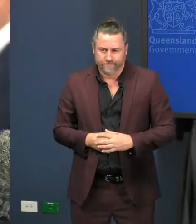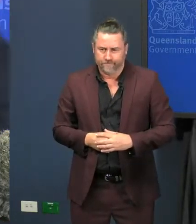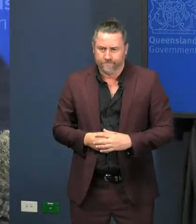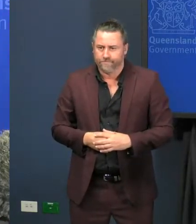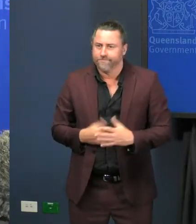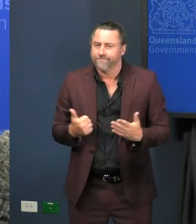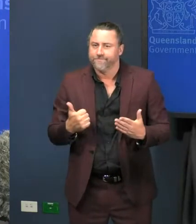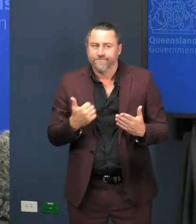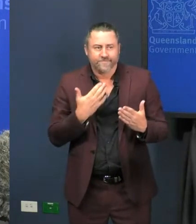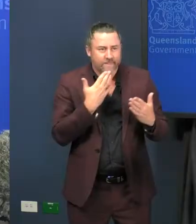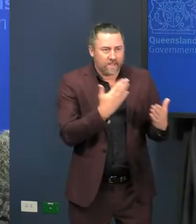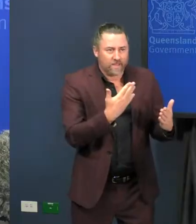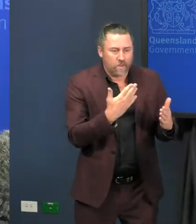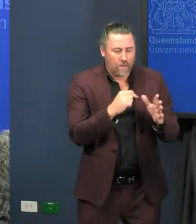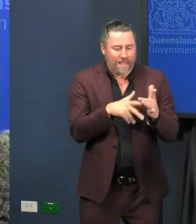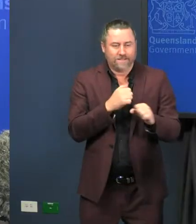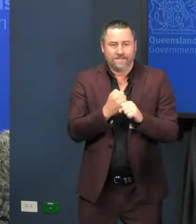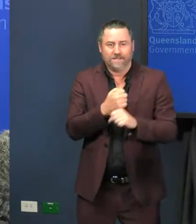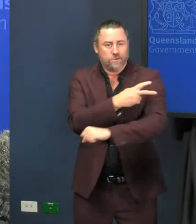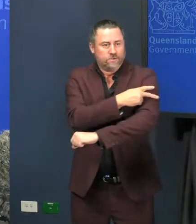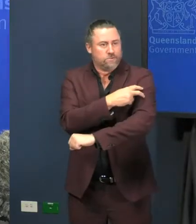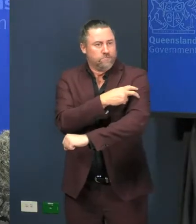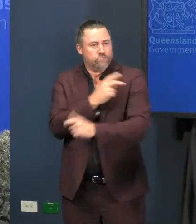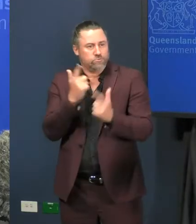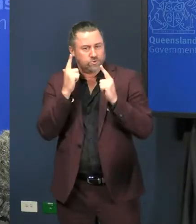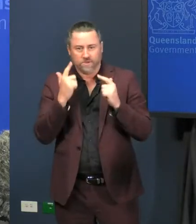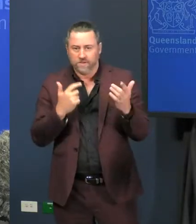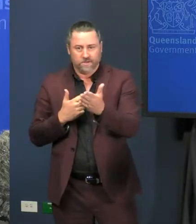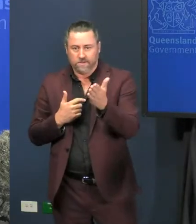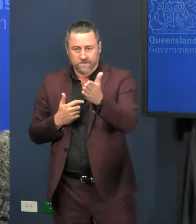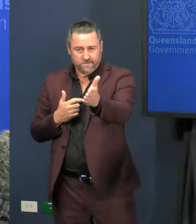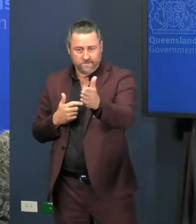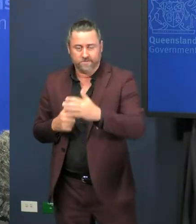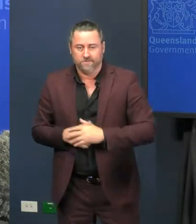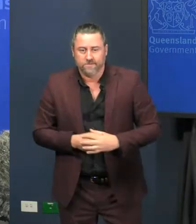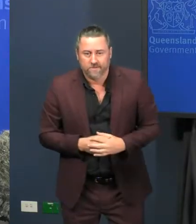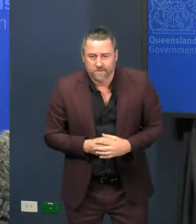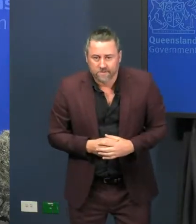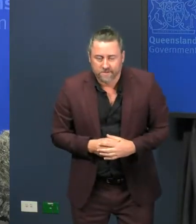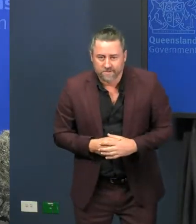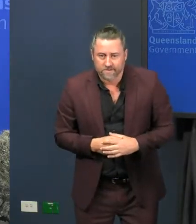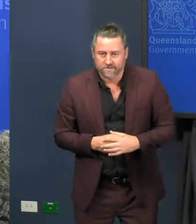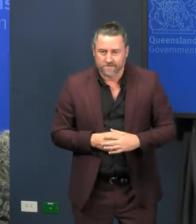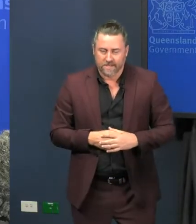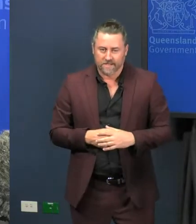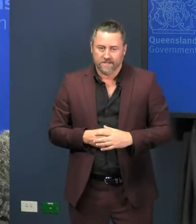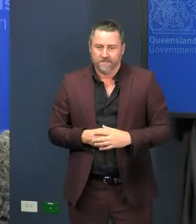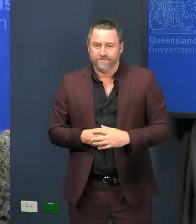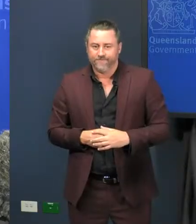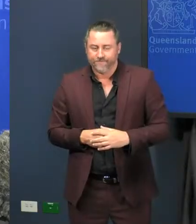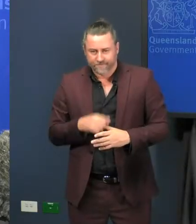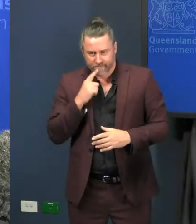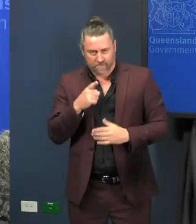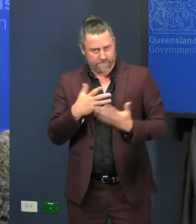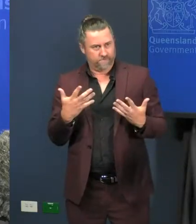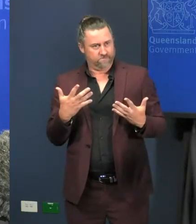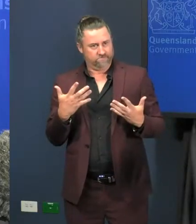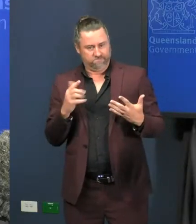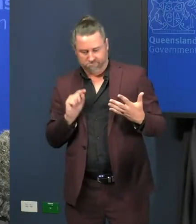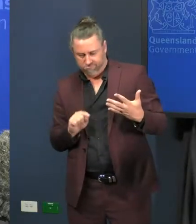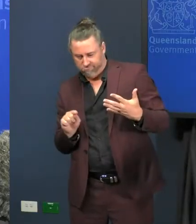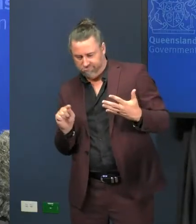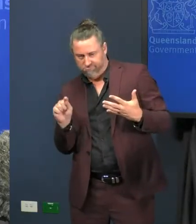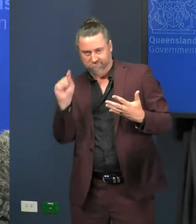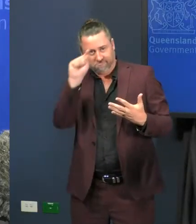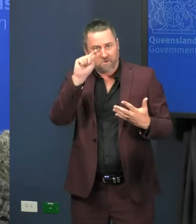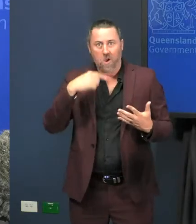Thank you very much. Acting Commissioner, over to you guys. Premier, a lot of these places that will be affected by this won't be built